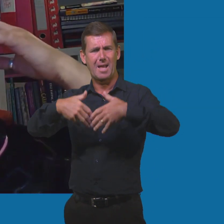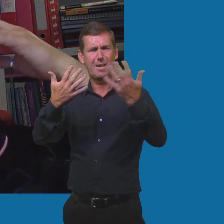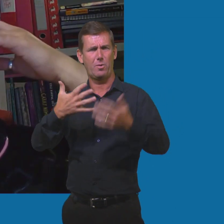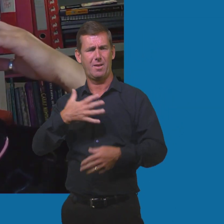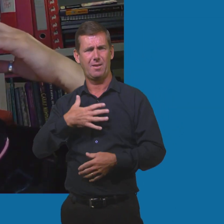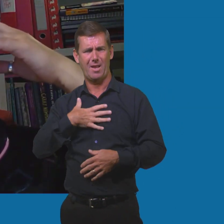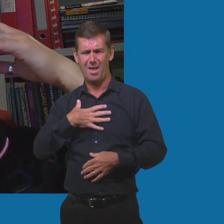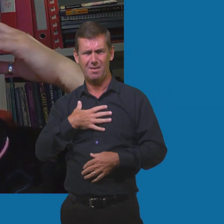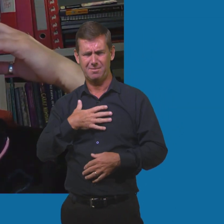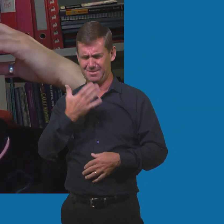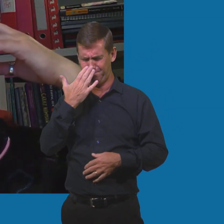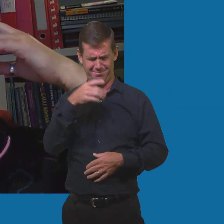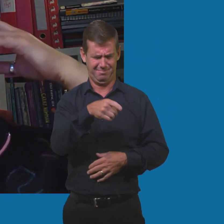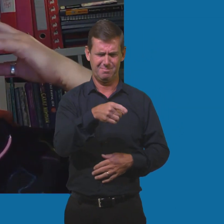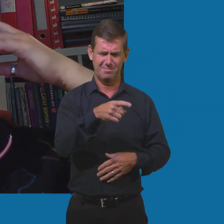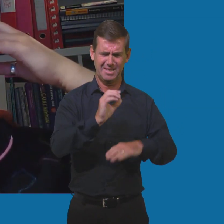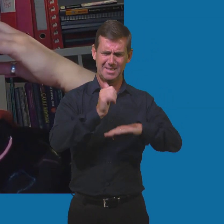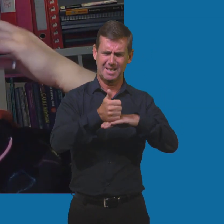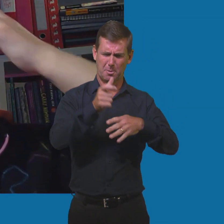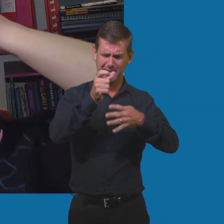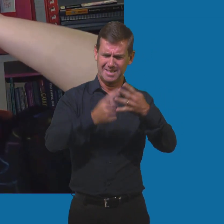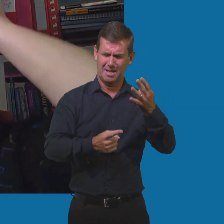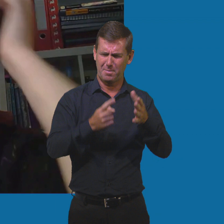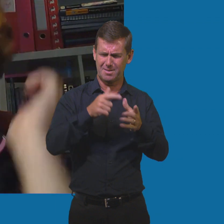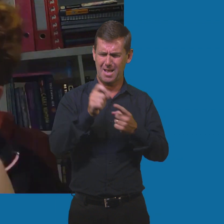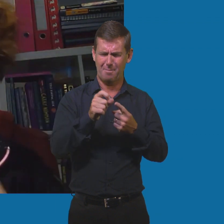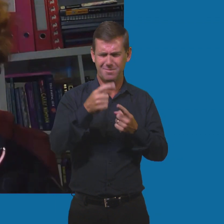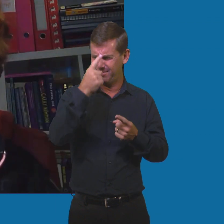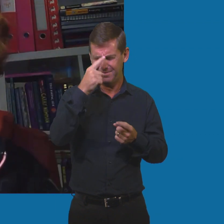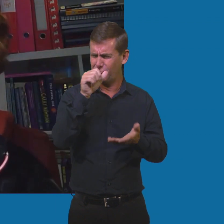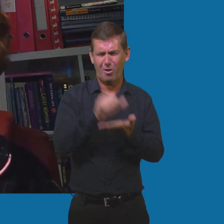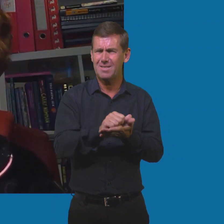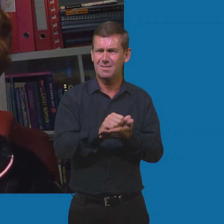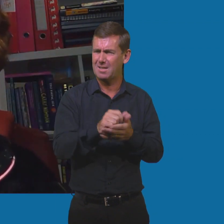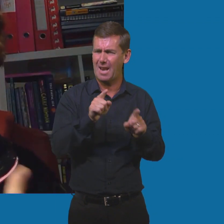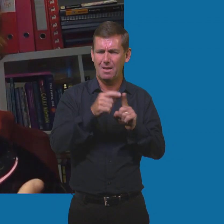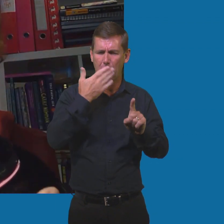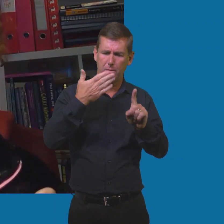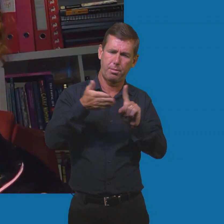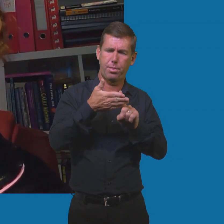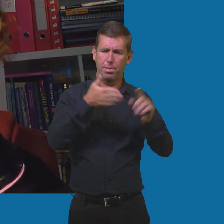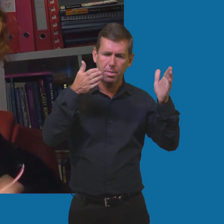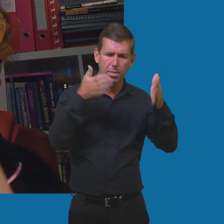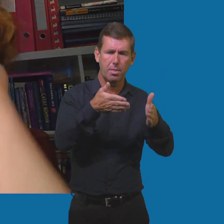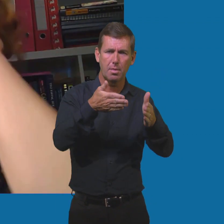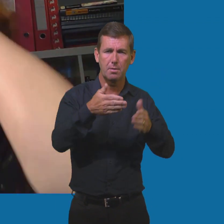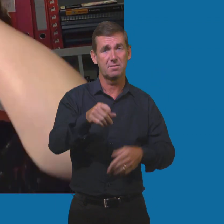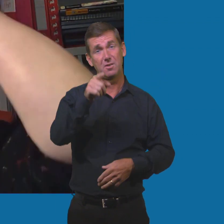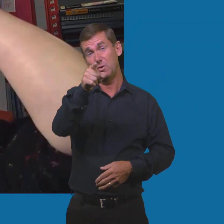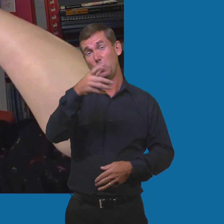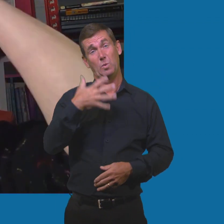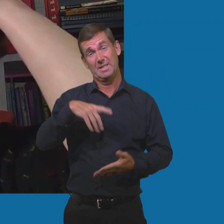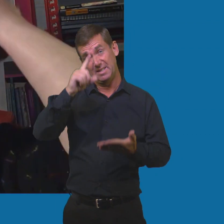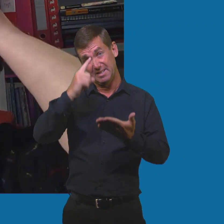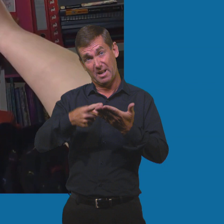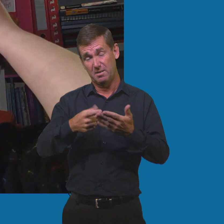like a solution to me. That just seems like, again, putting us in a box. I think when it comes to apps, you have to decide what you're comfortable with and what